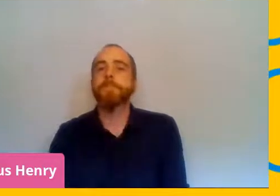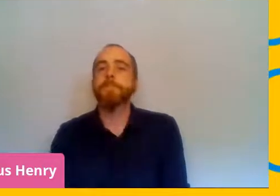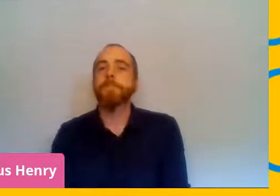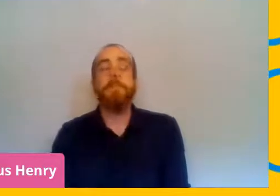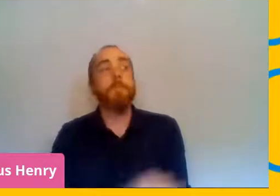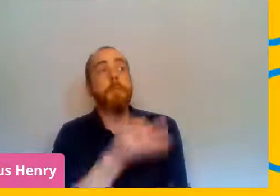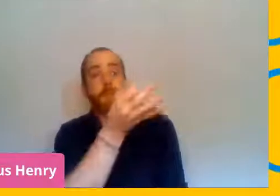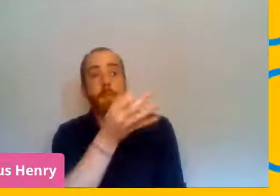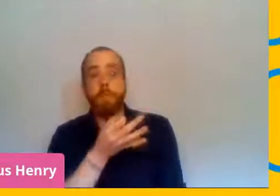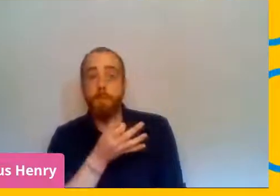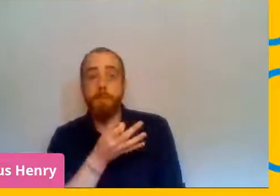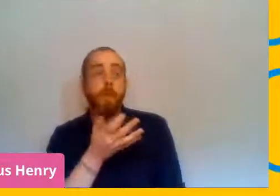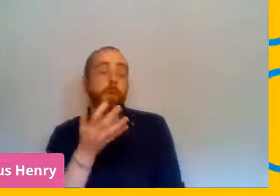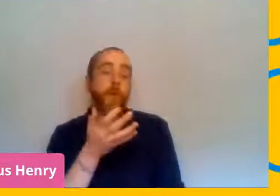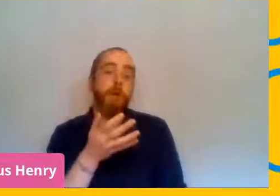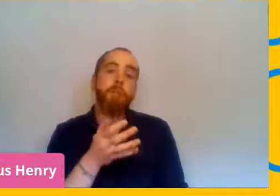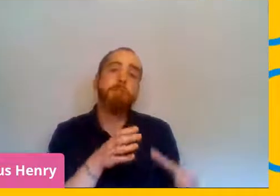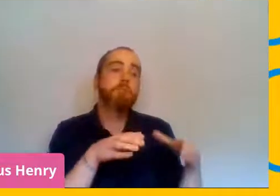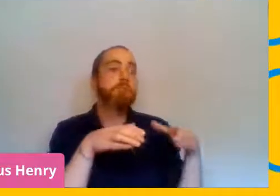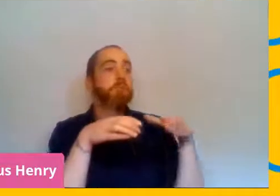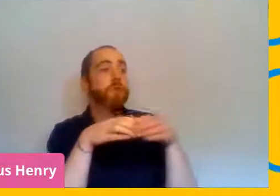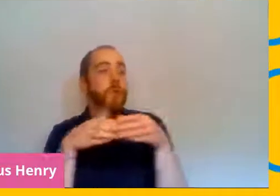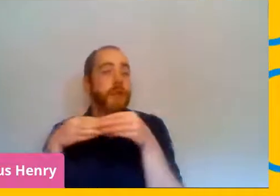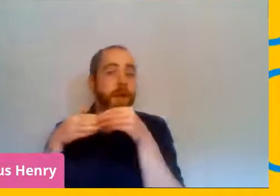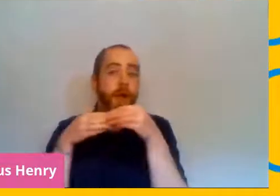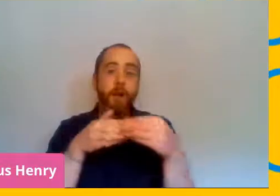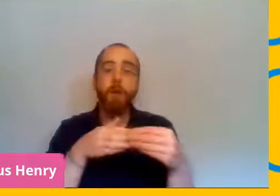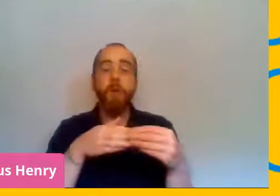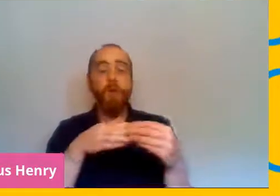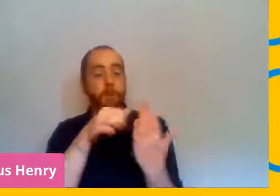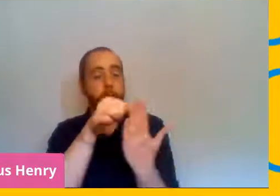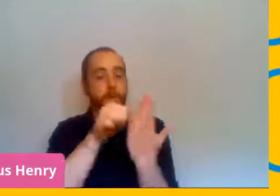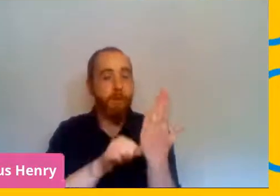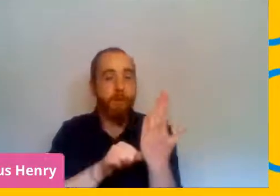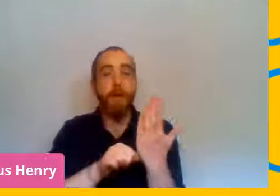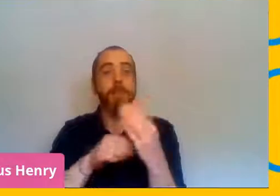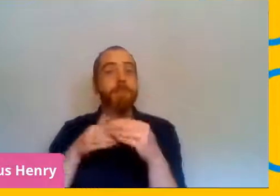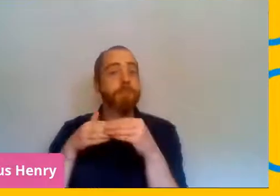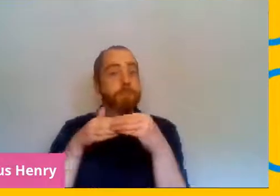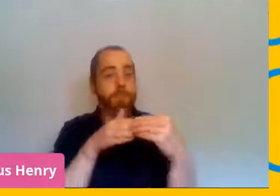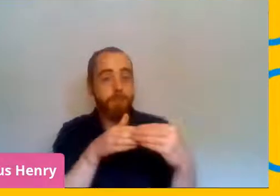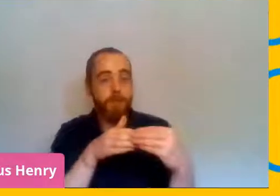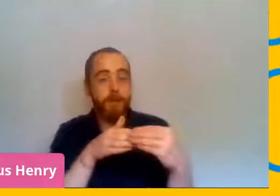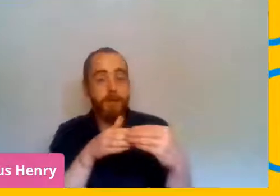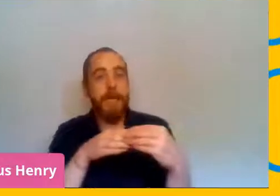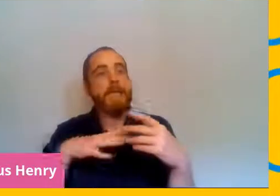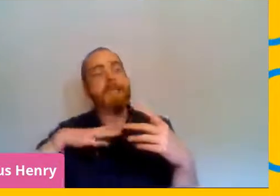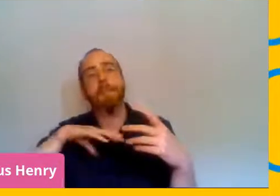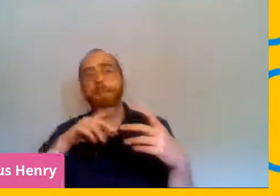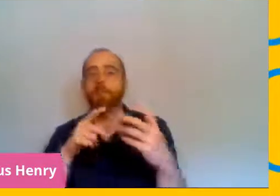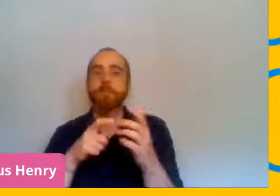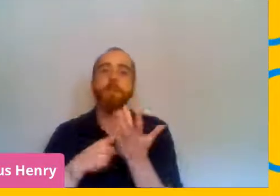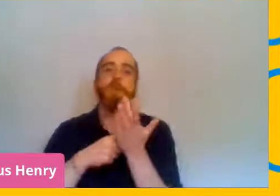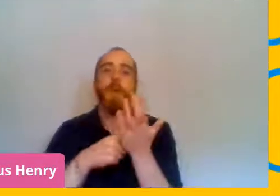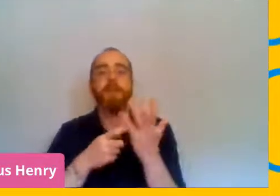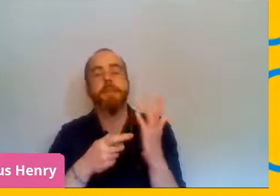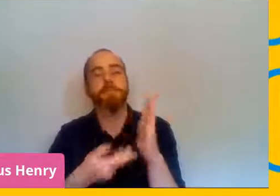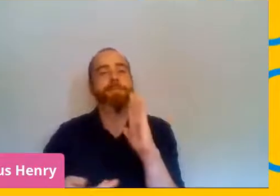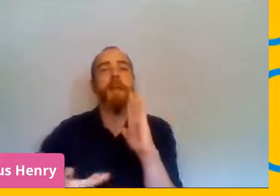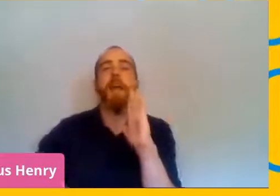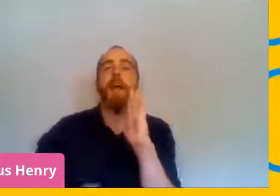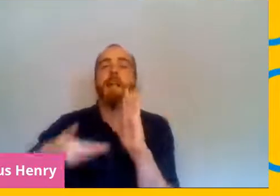came in asking where unit leaders or program directors who need to request